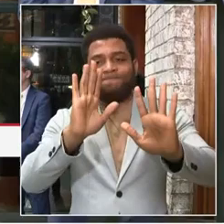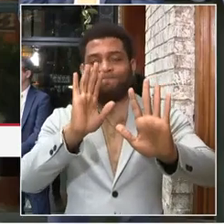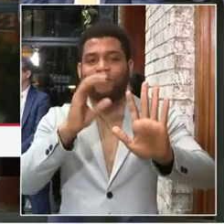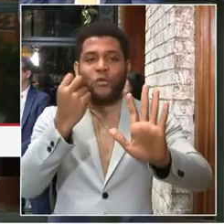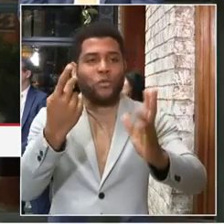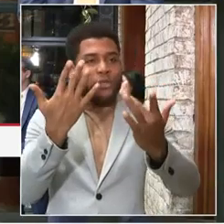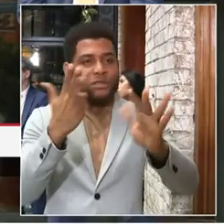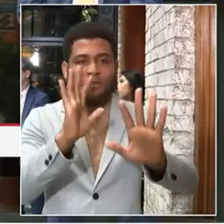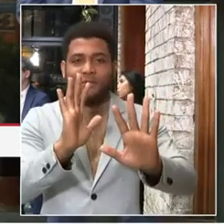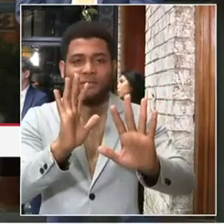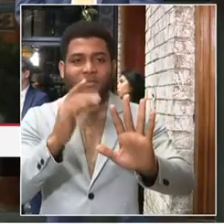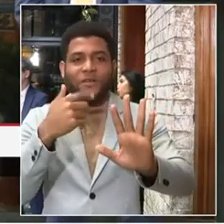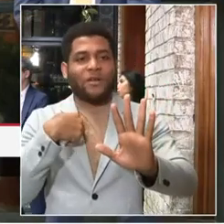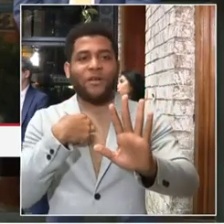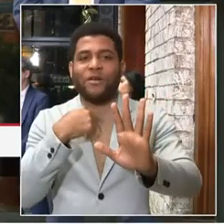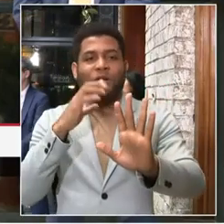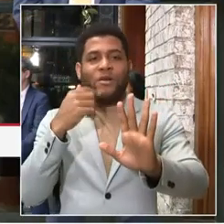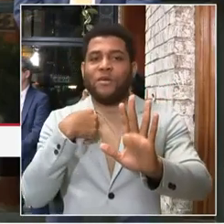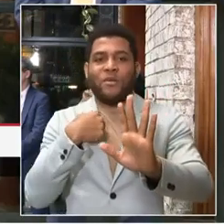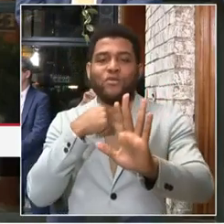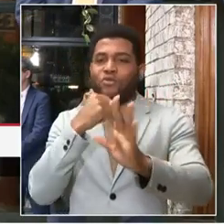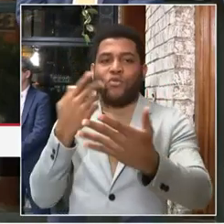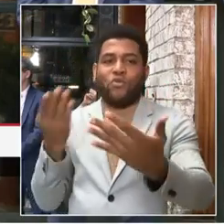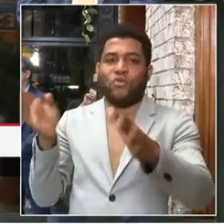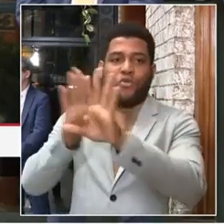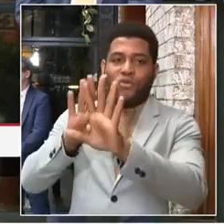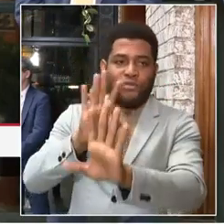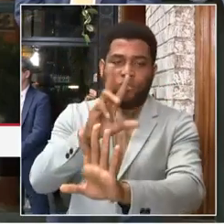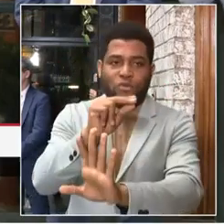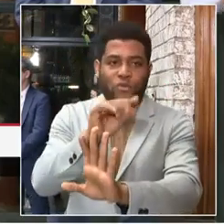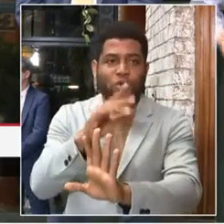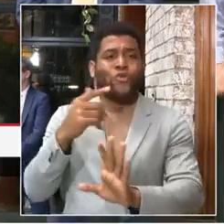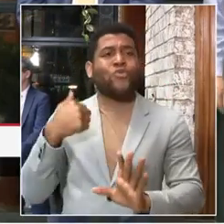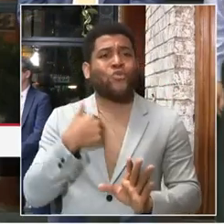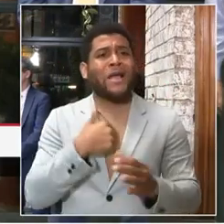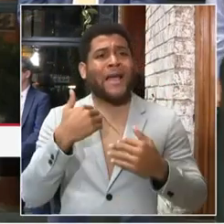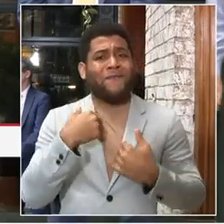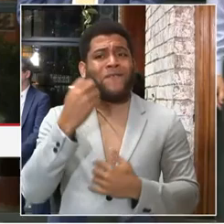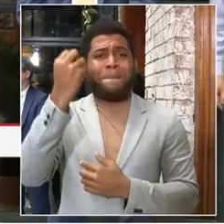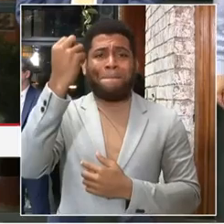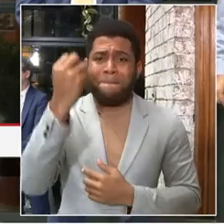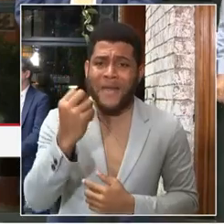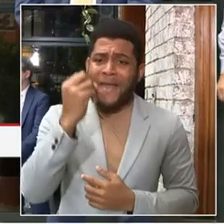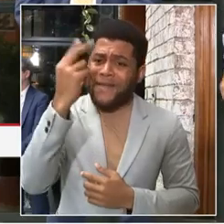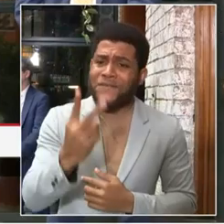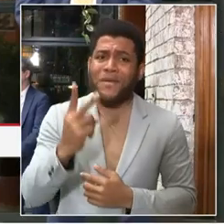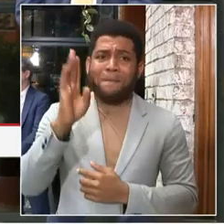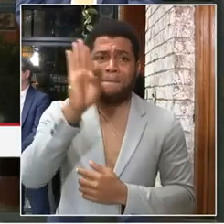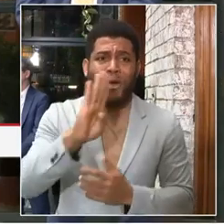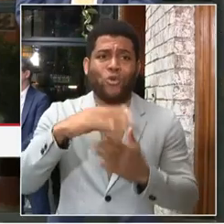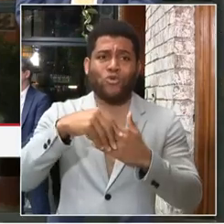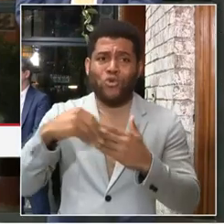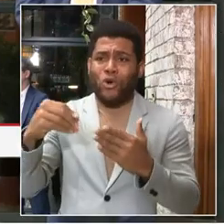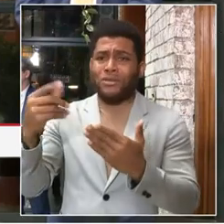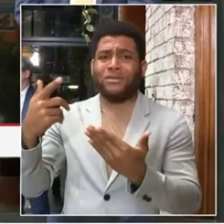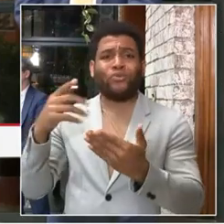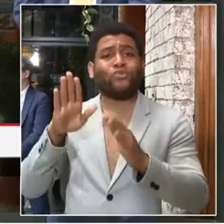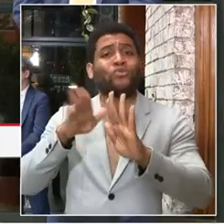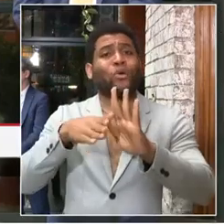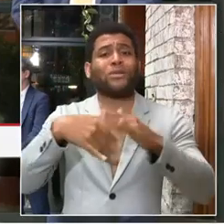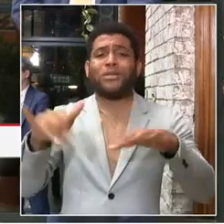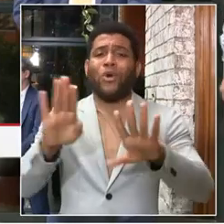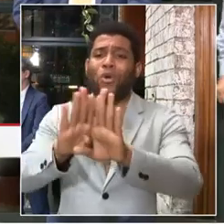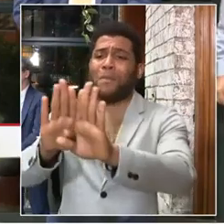closed the door on Monumental. I think having $500 million on the table indicates how wide the door is open.